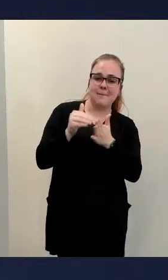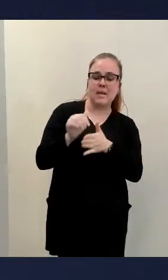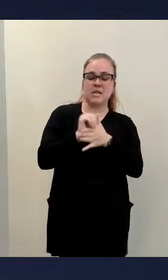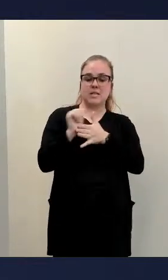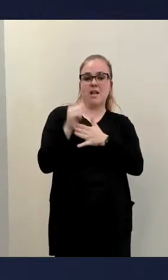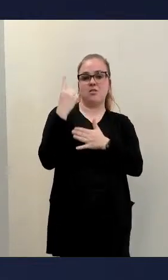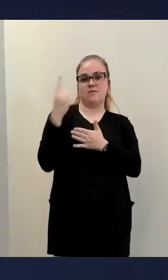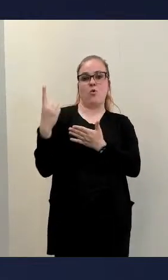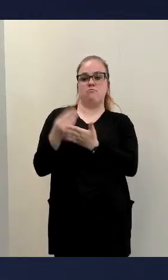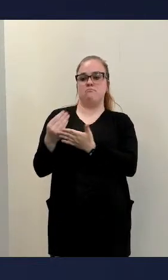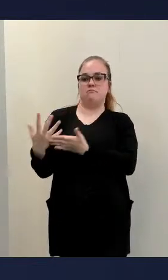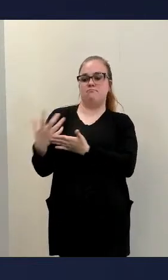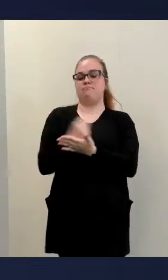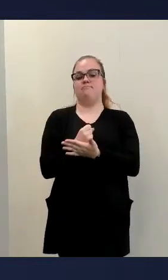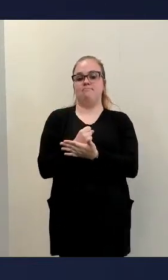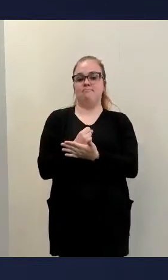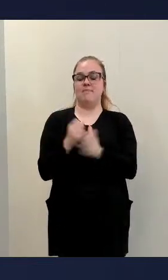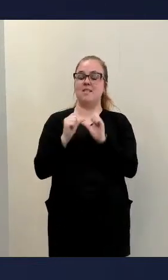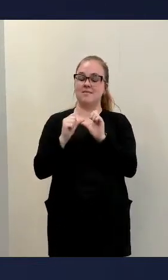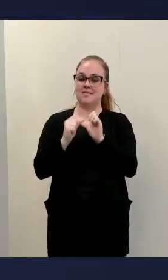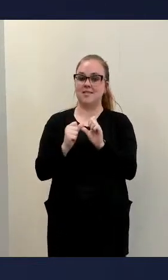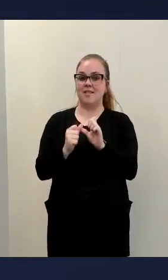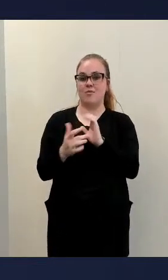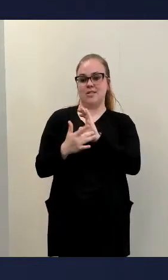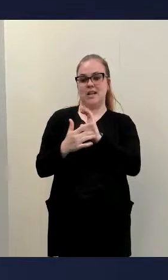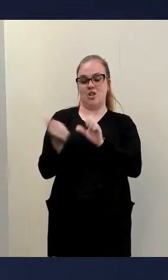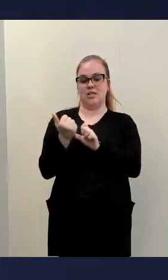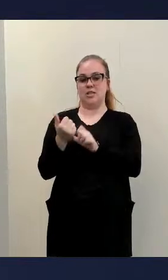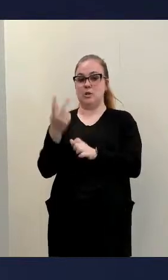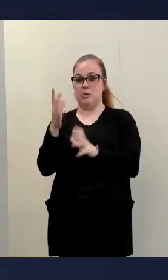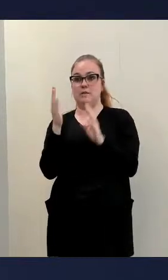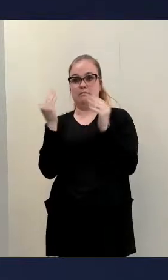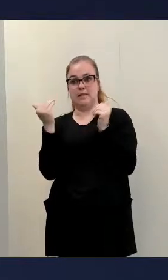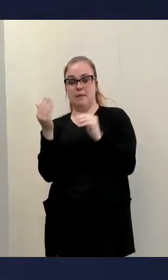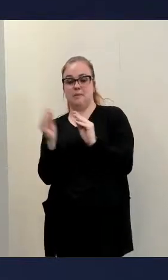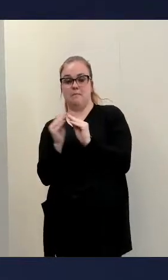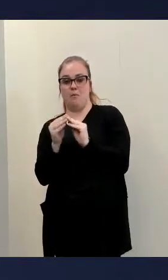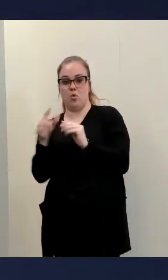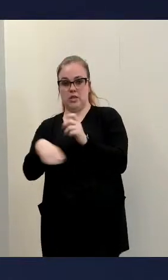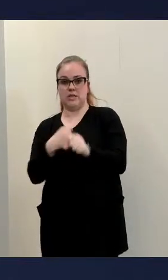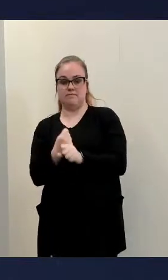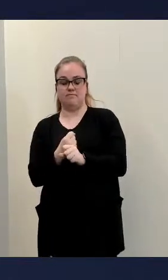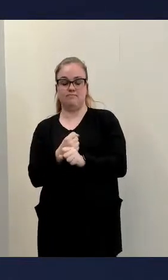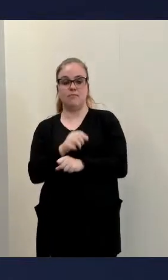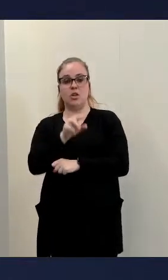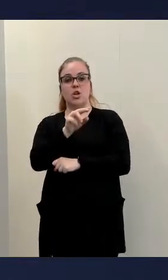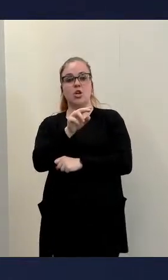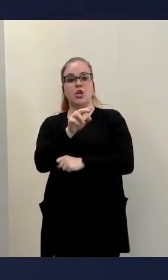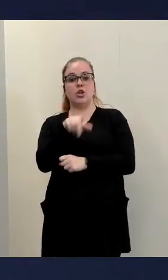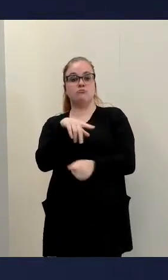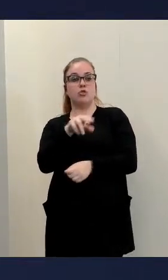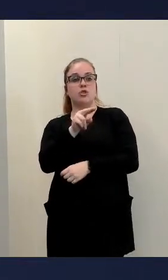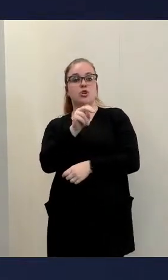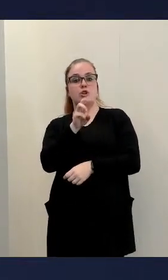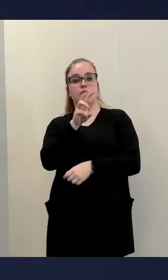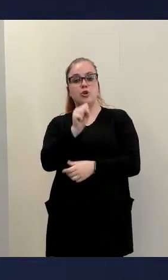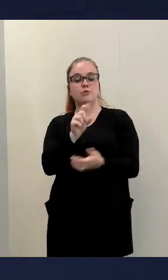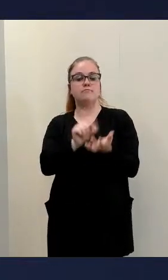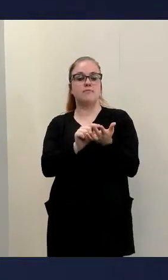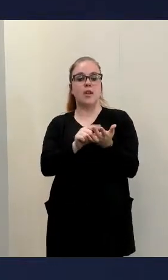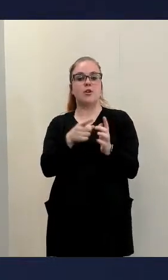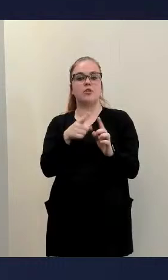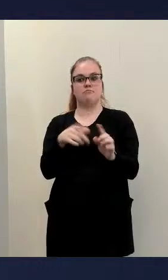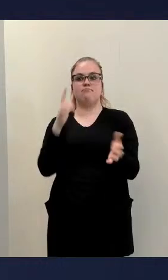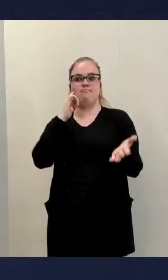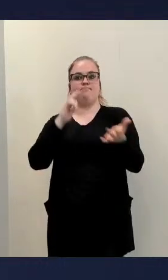funding and counting with technical assistance. We expect to see more come in this year. Our newsletters earn recognition from the New York State Public